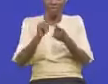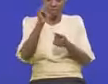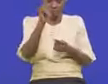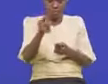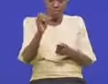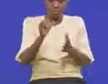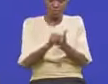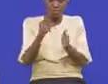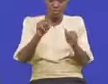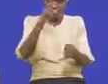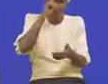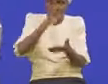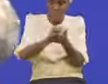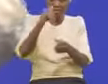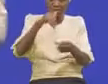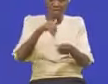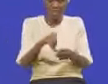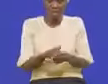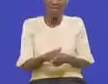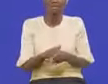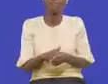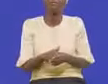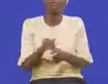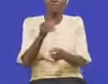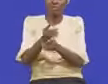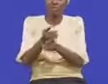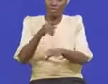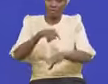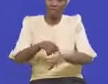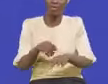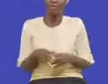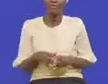Benade, what de afion, ne la kwaji se lebe gapopoji.